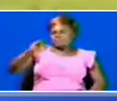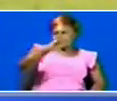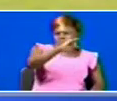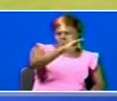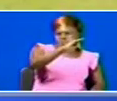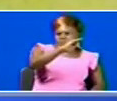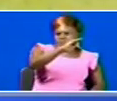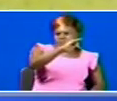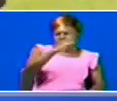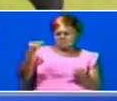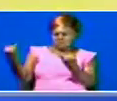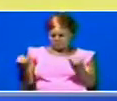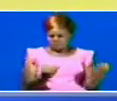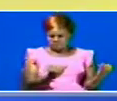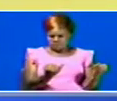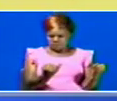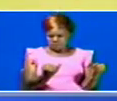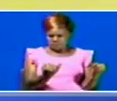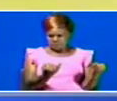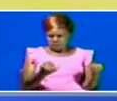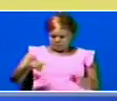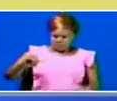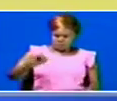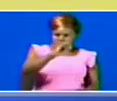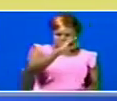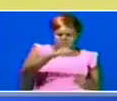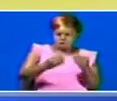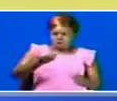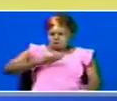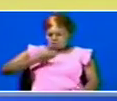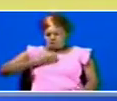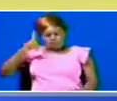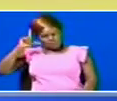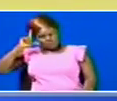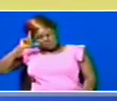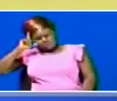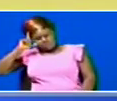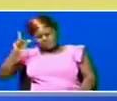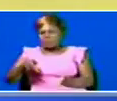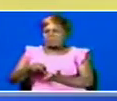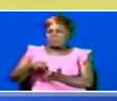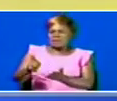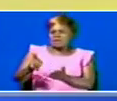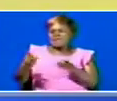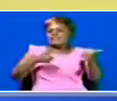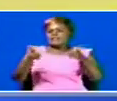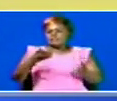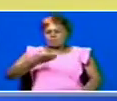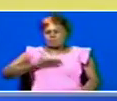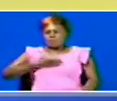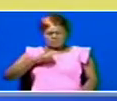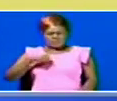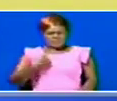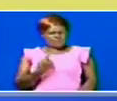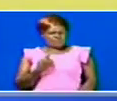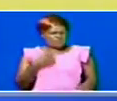an invitational tournament, you have to pay the air tickets, you have to pay your own accommodation, you have to pay the ground transport. For us, it was